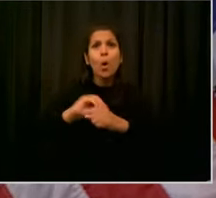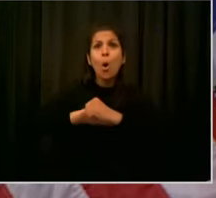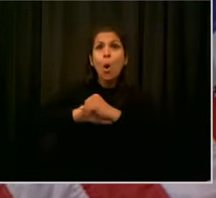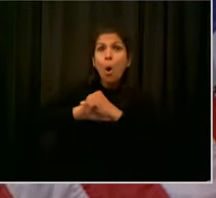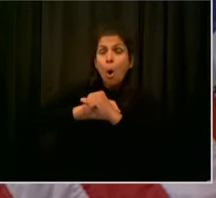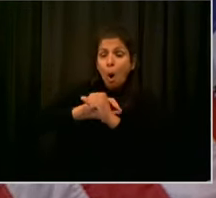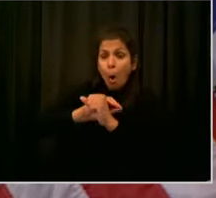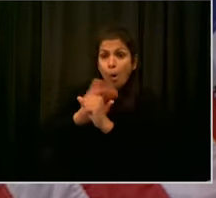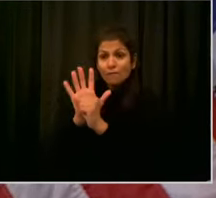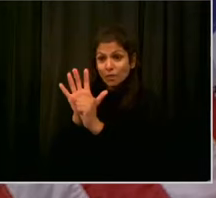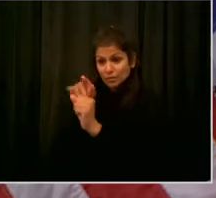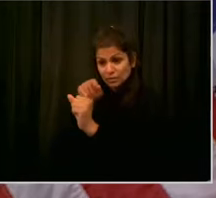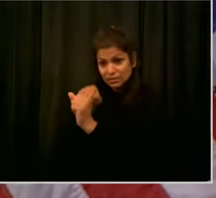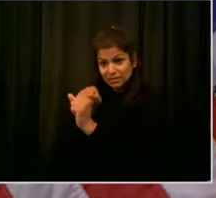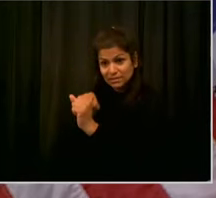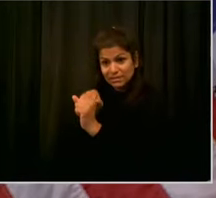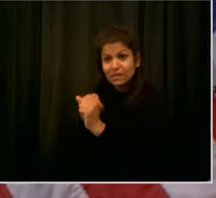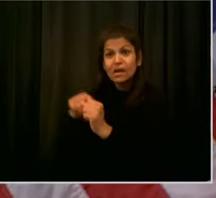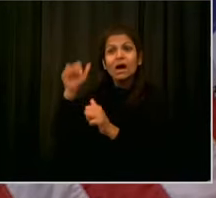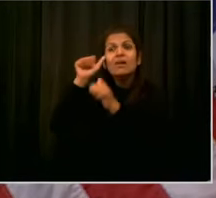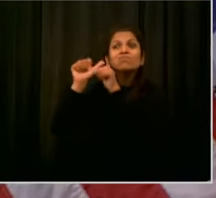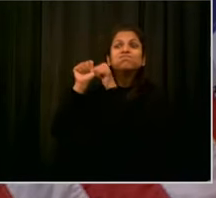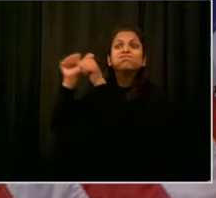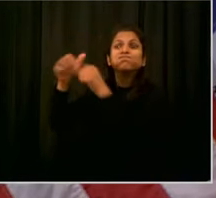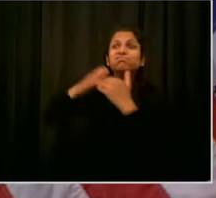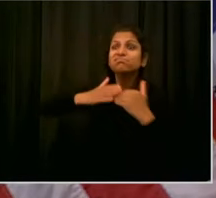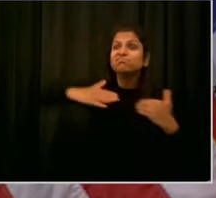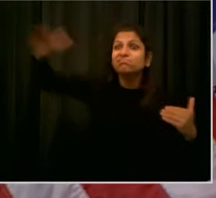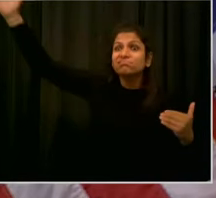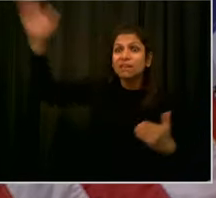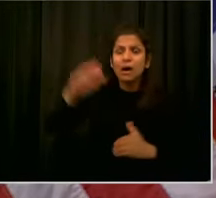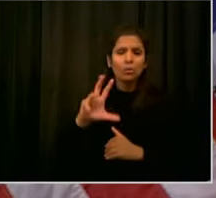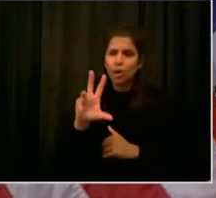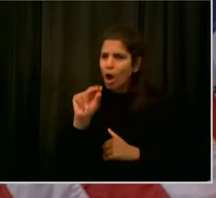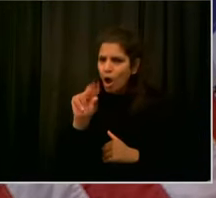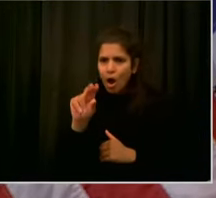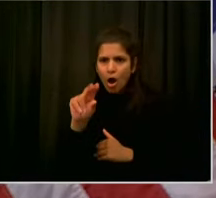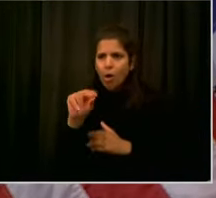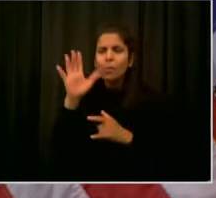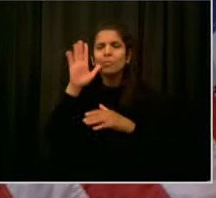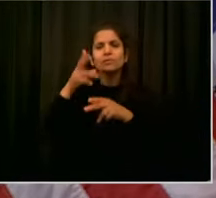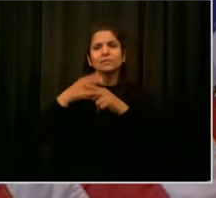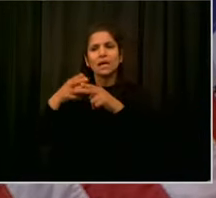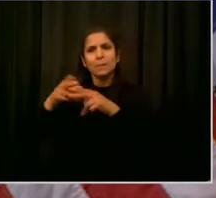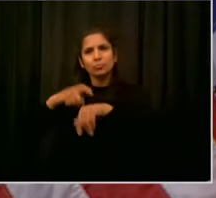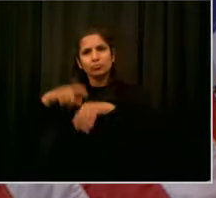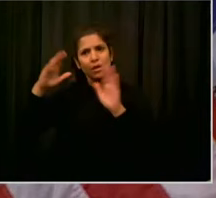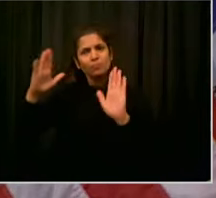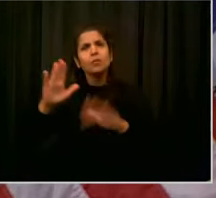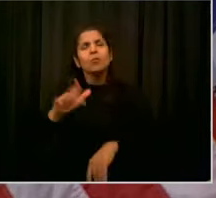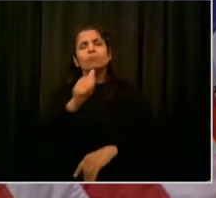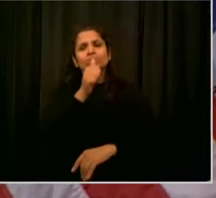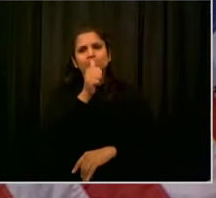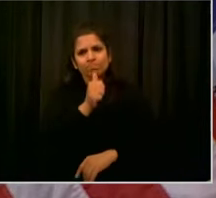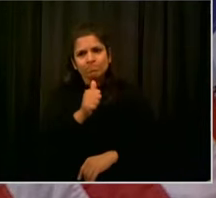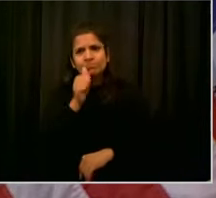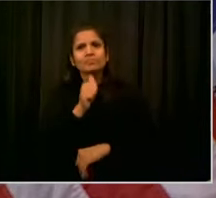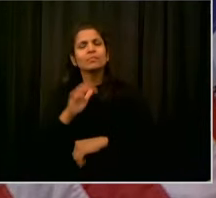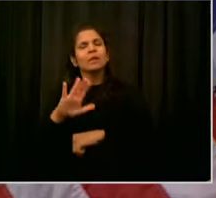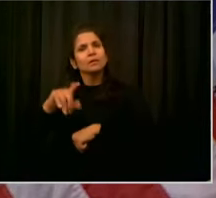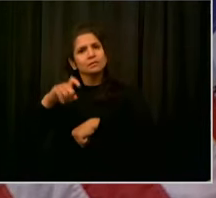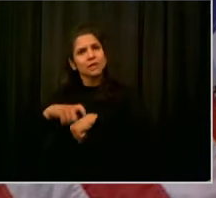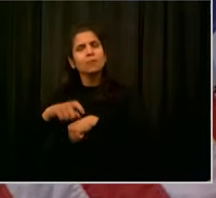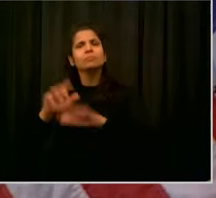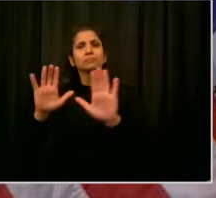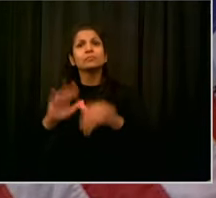team, we will keep pushing back this disease and have the ability to open up more and more and get all of our transit options back